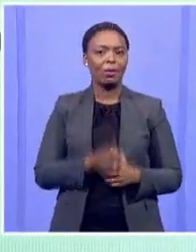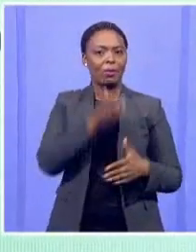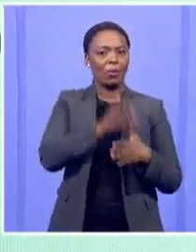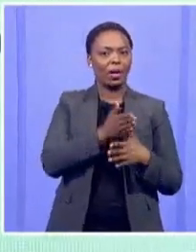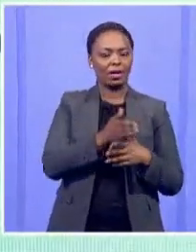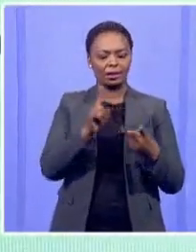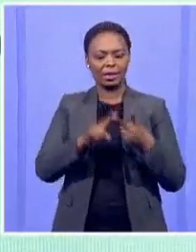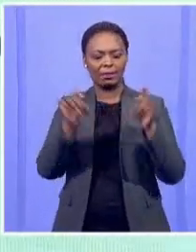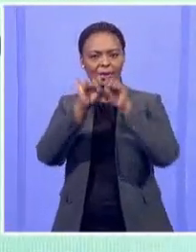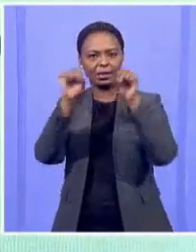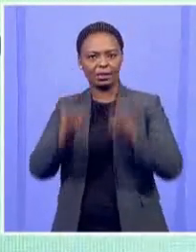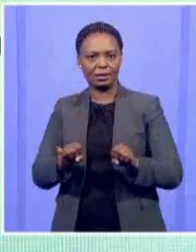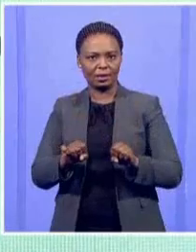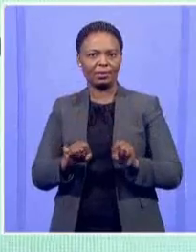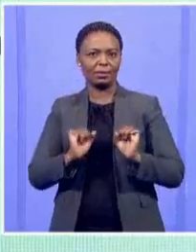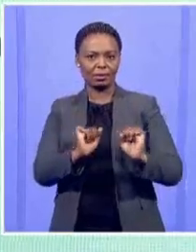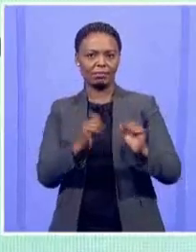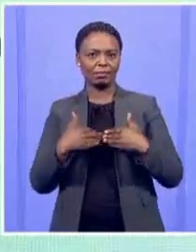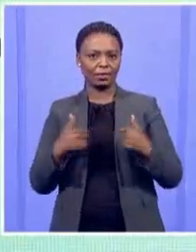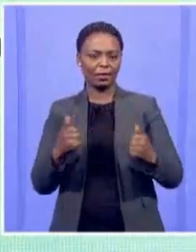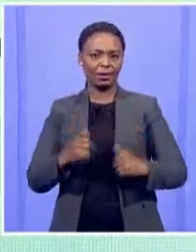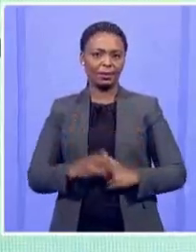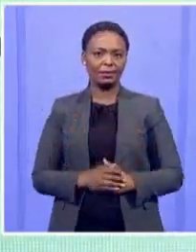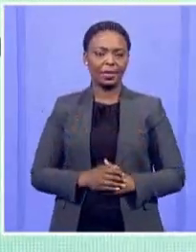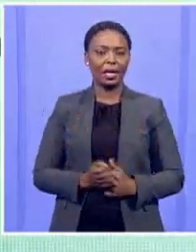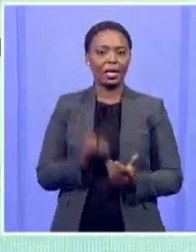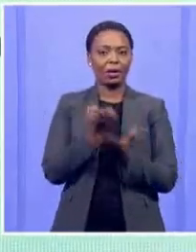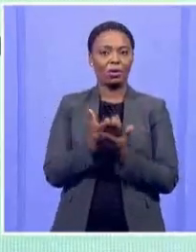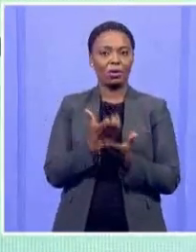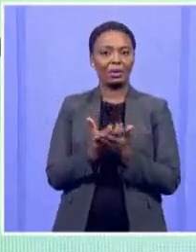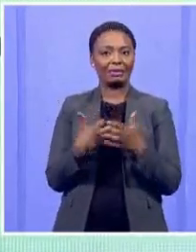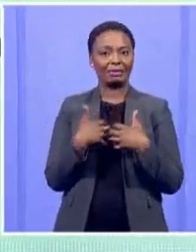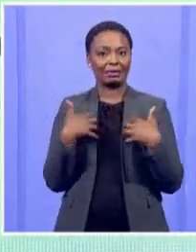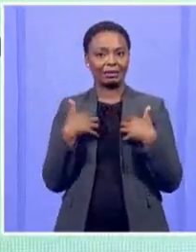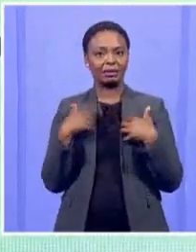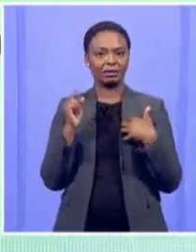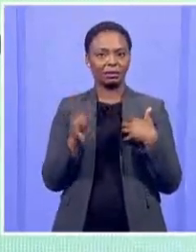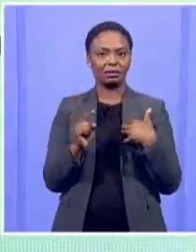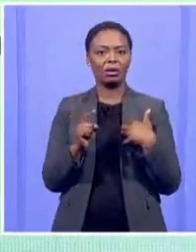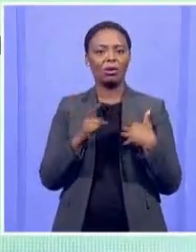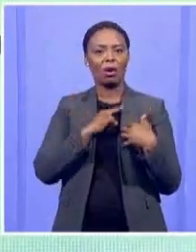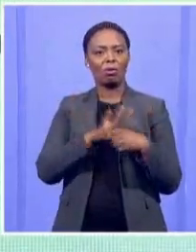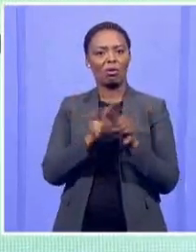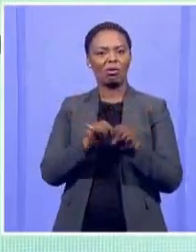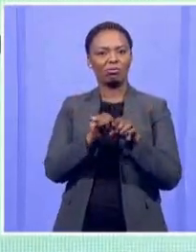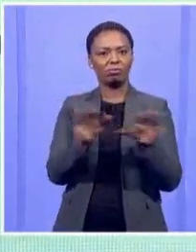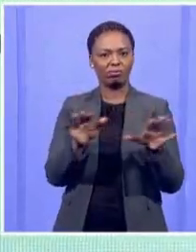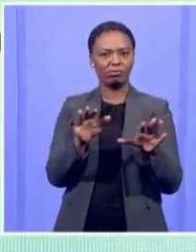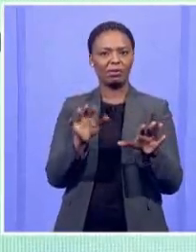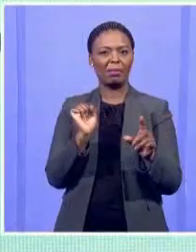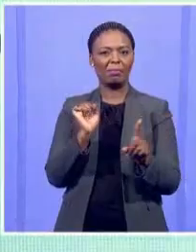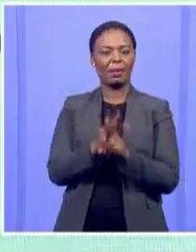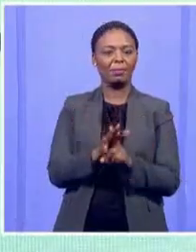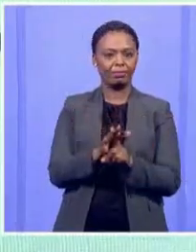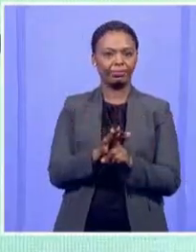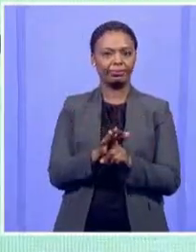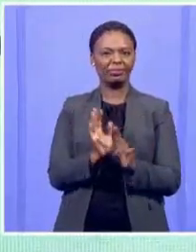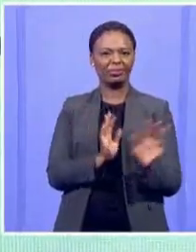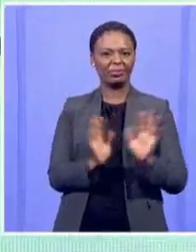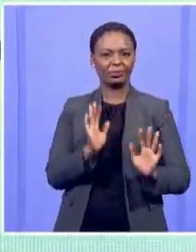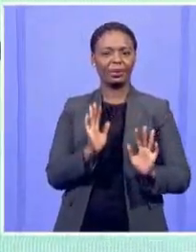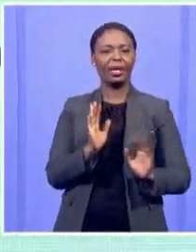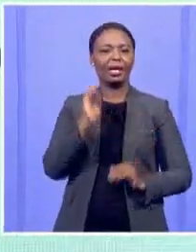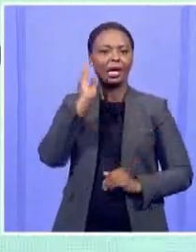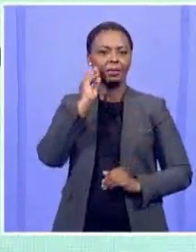system. The economic stress resulting from COVID-19 pandemic and lessons we have